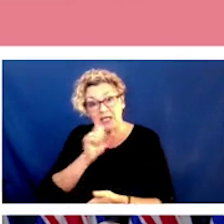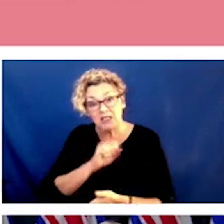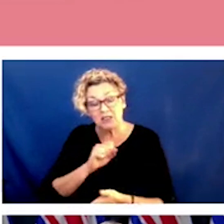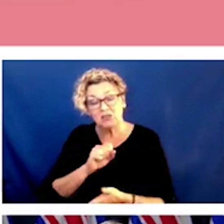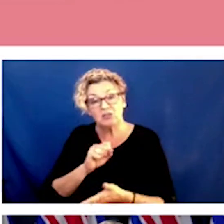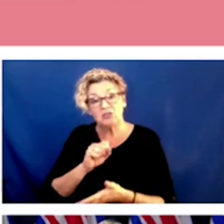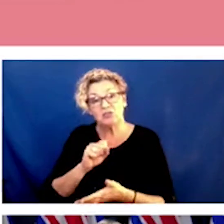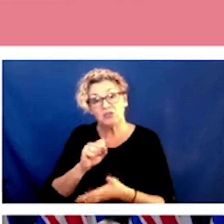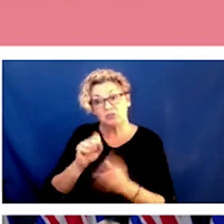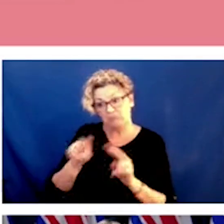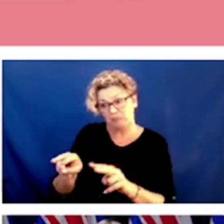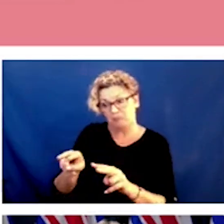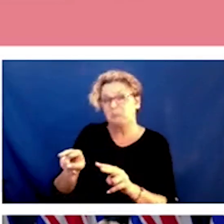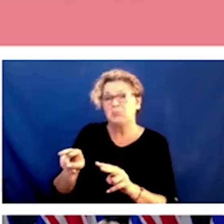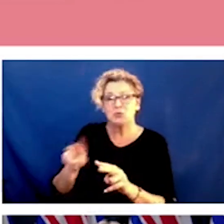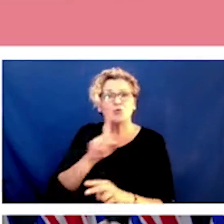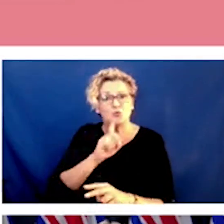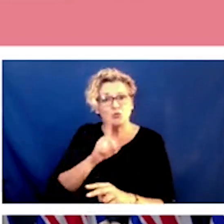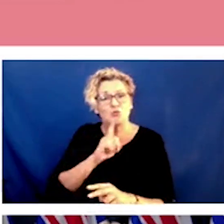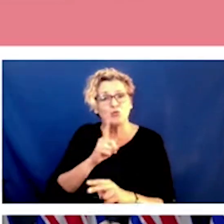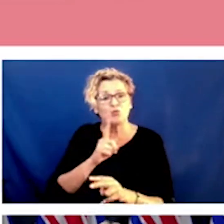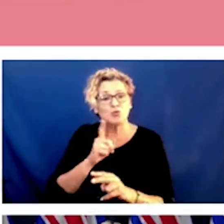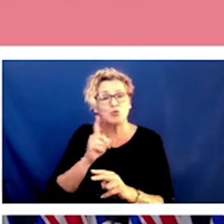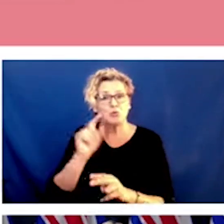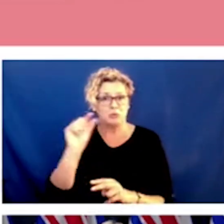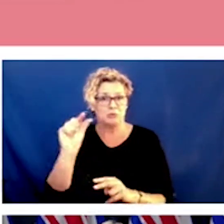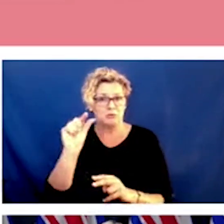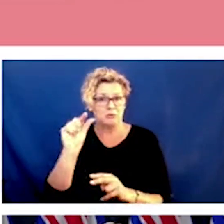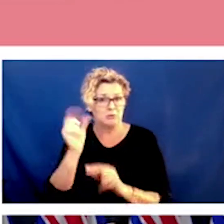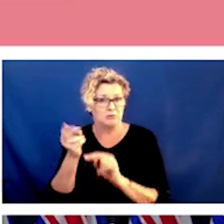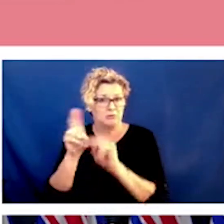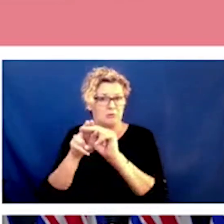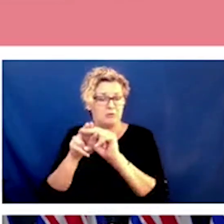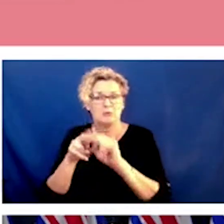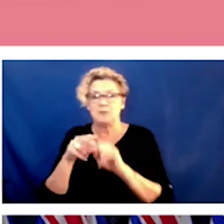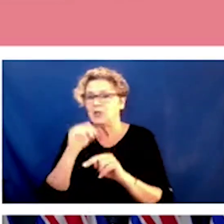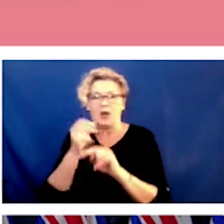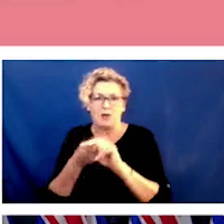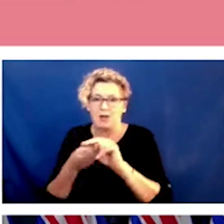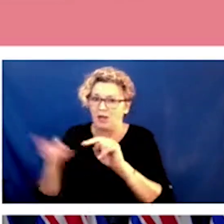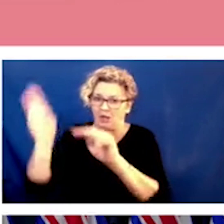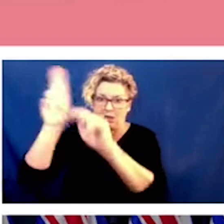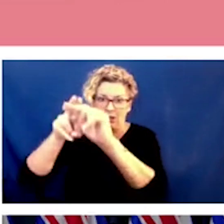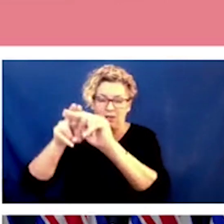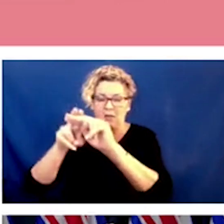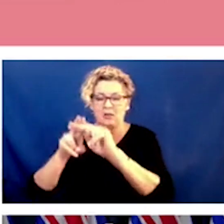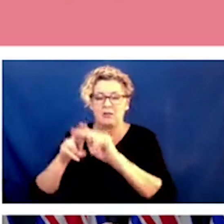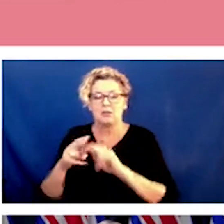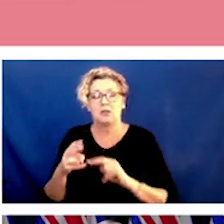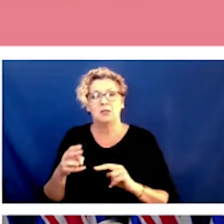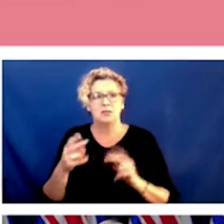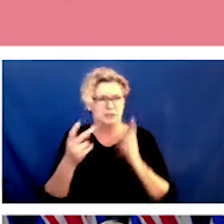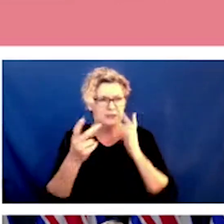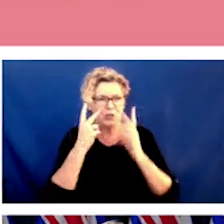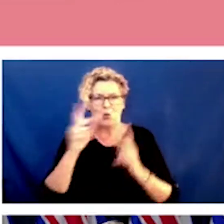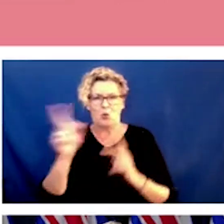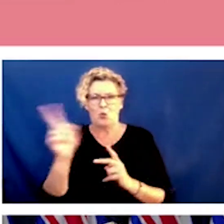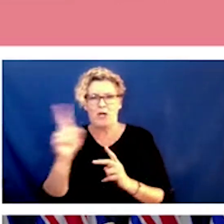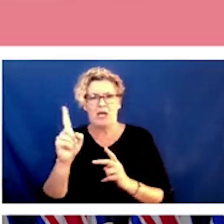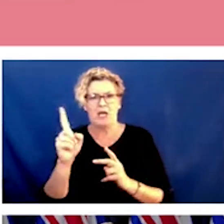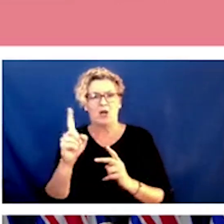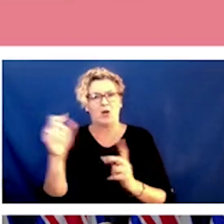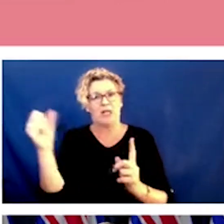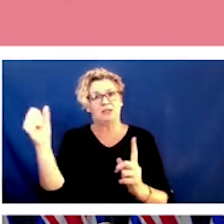had another 14 exposure events that have been reported since the October 1st, and including the first one